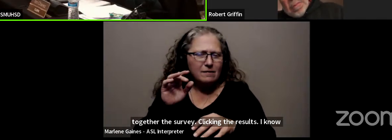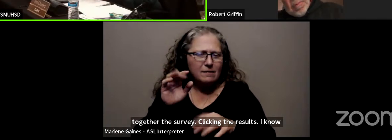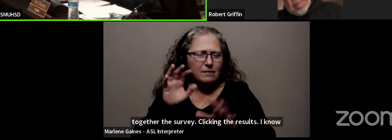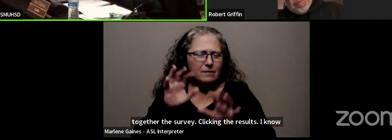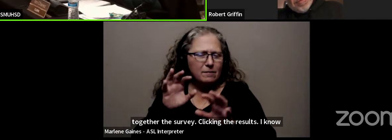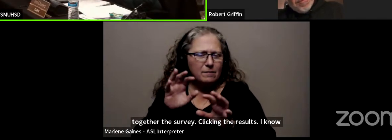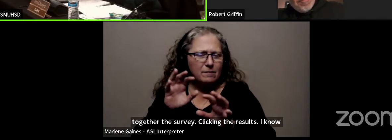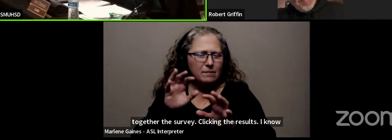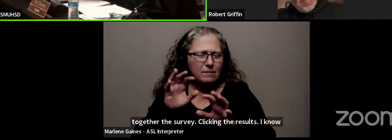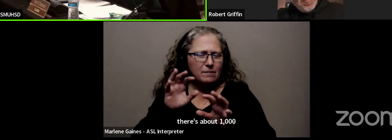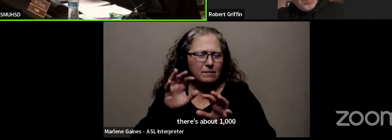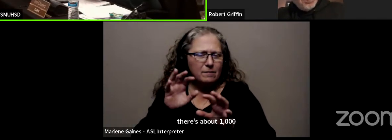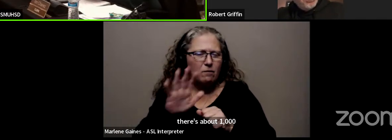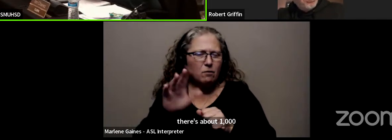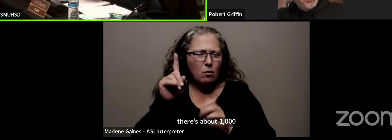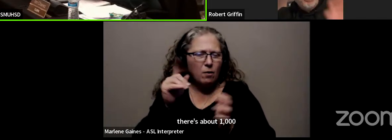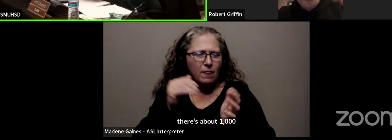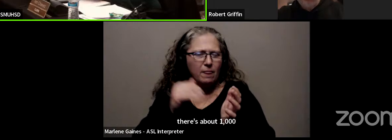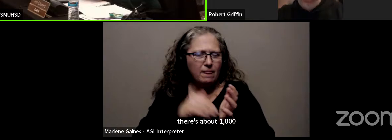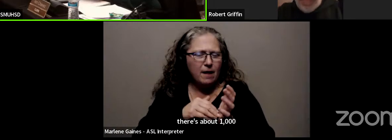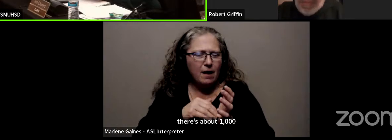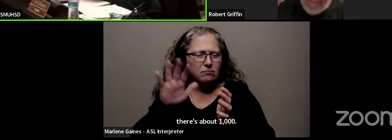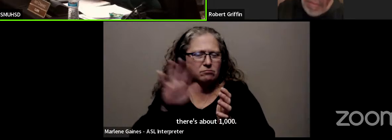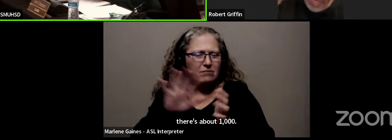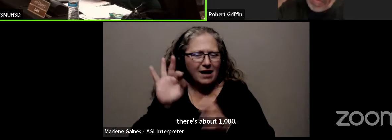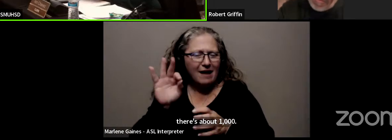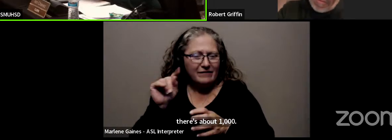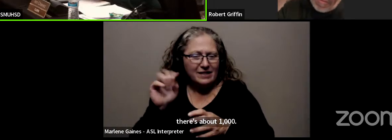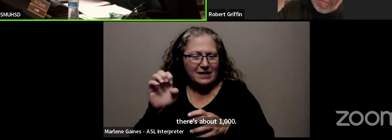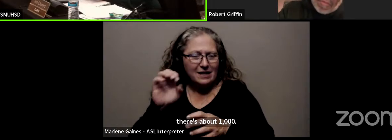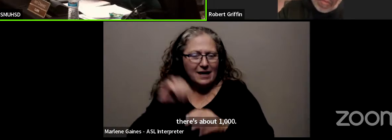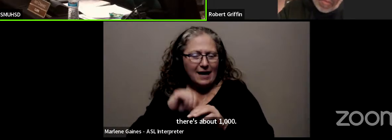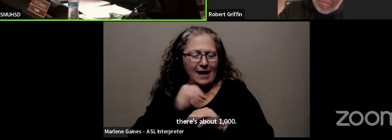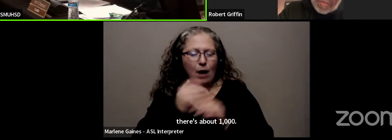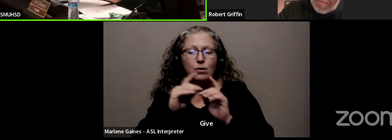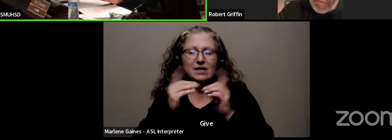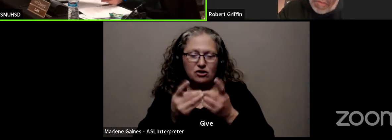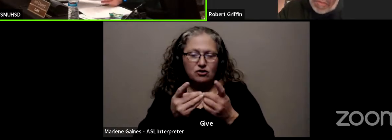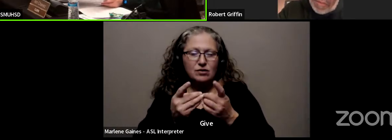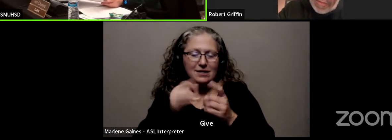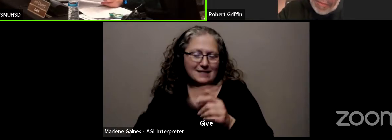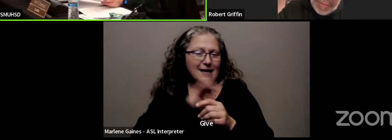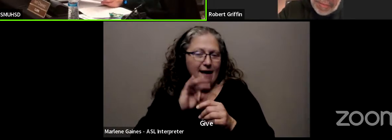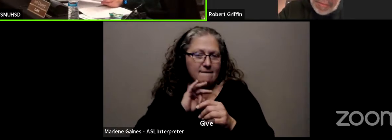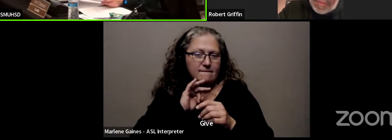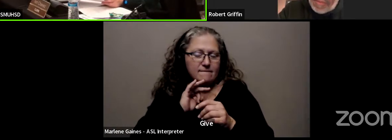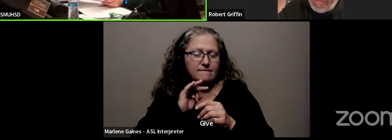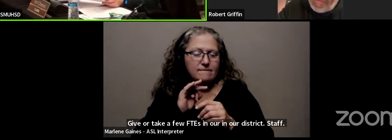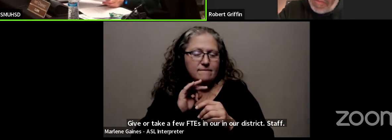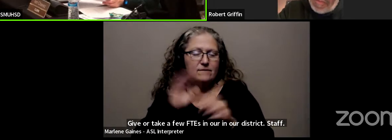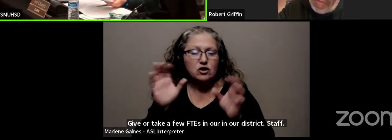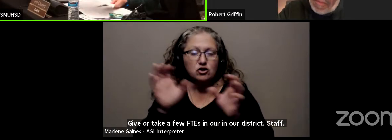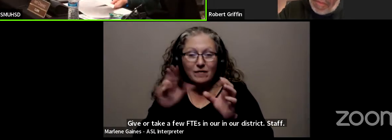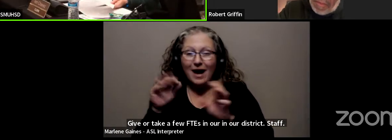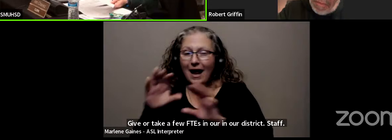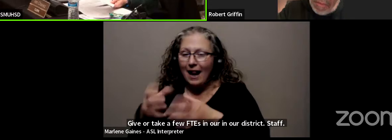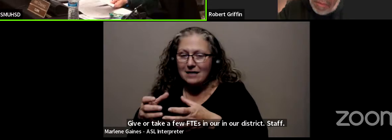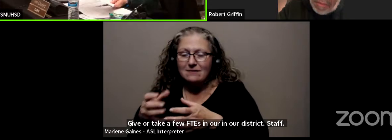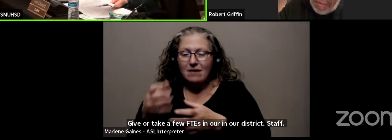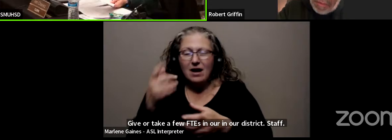1,000, give or take a few FTEs in our district staff, certificated and classified, and I